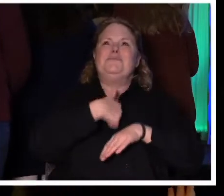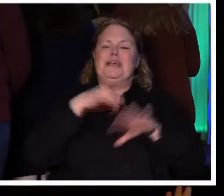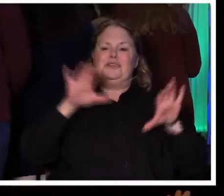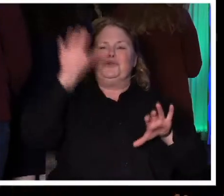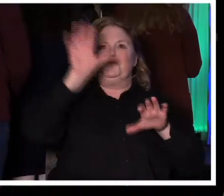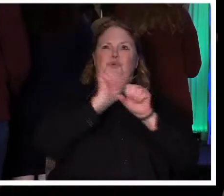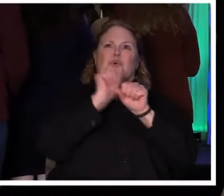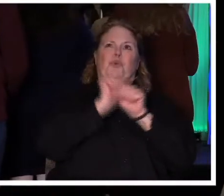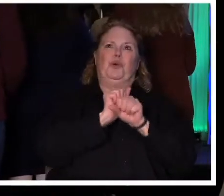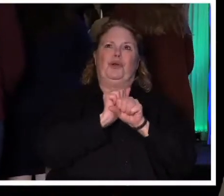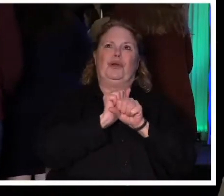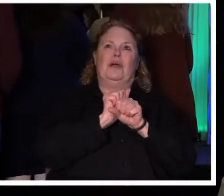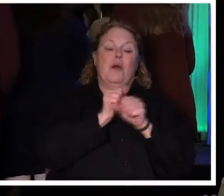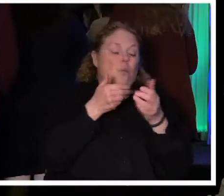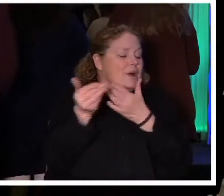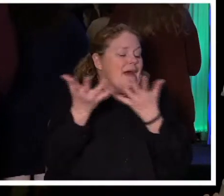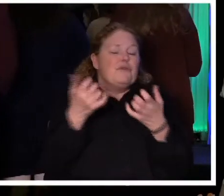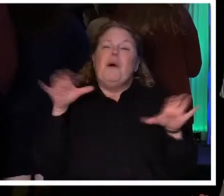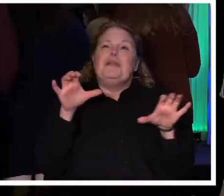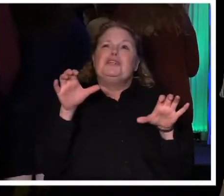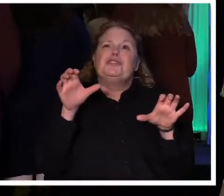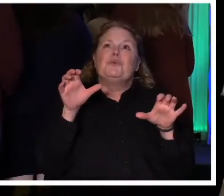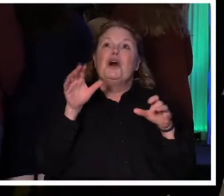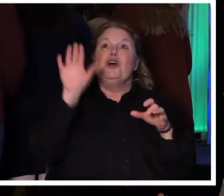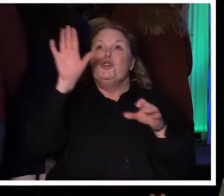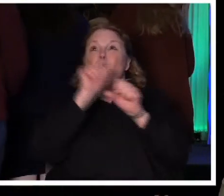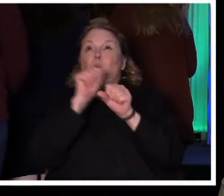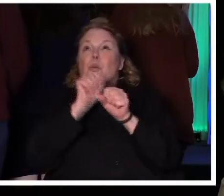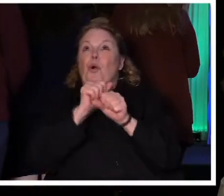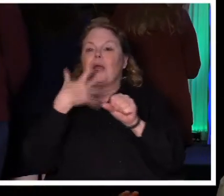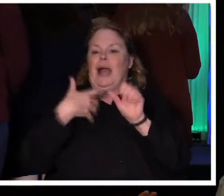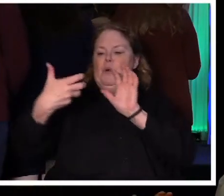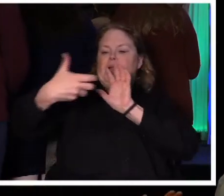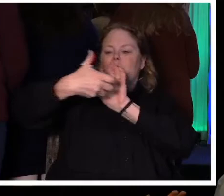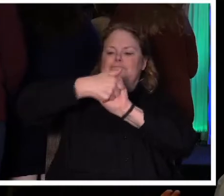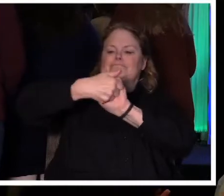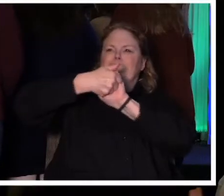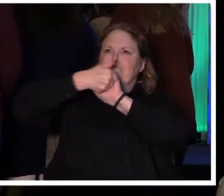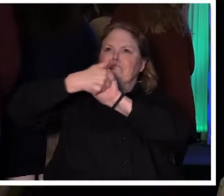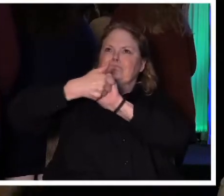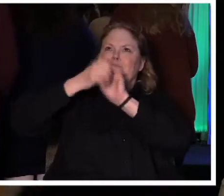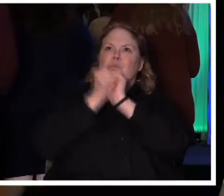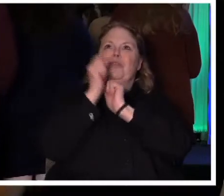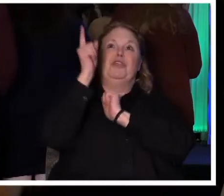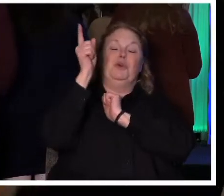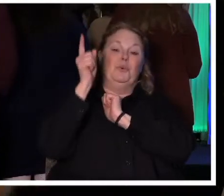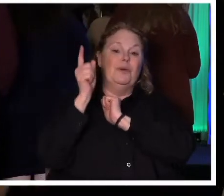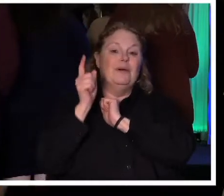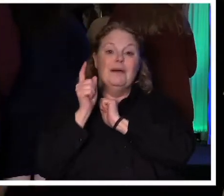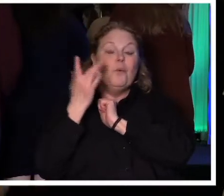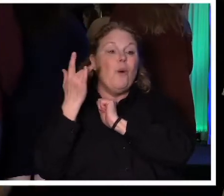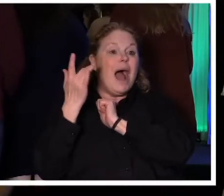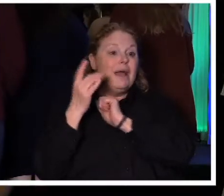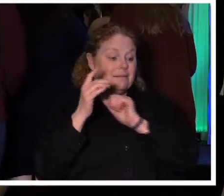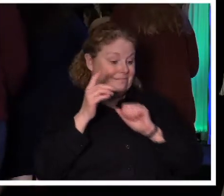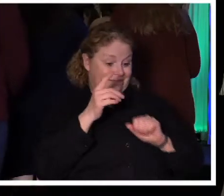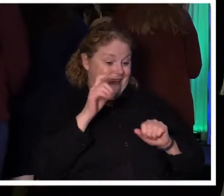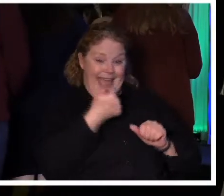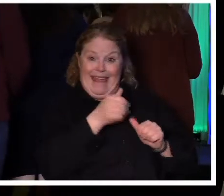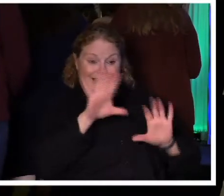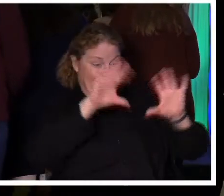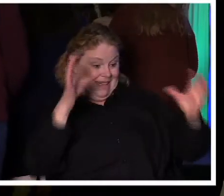I want to do what you want me to do. I want to join you in partnership in the enterprise of your kingdom. Because nothing else in the world